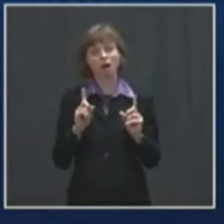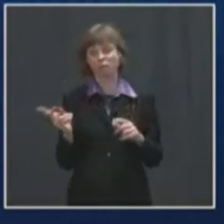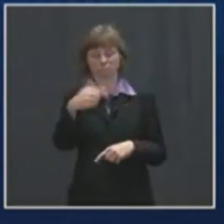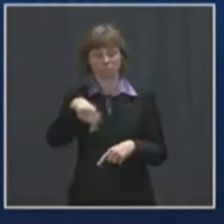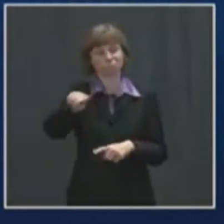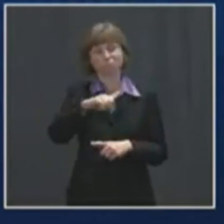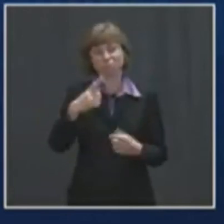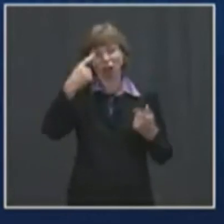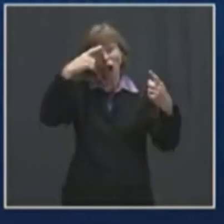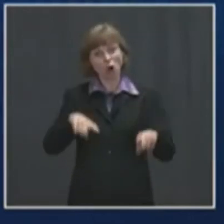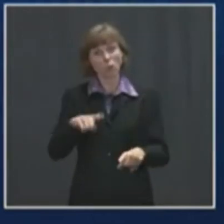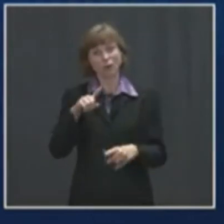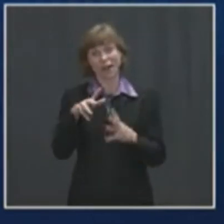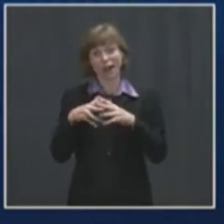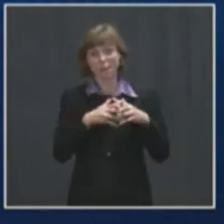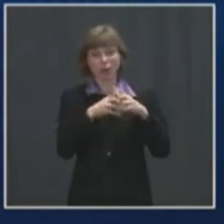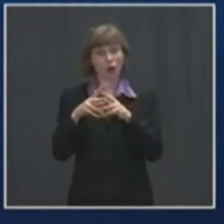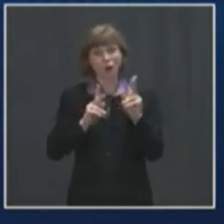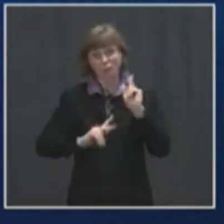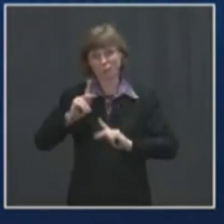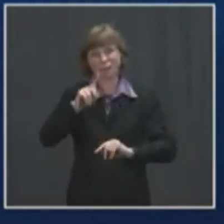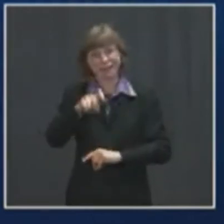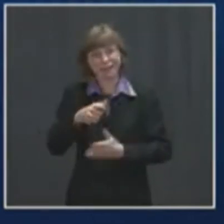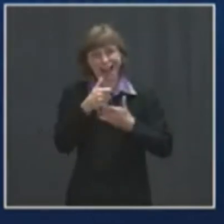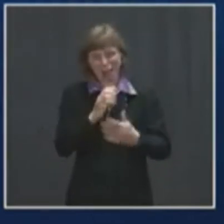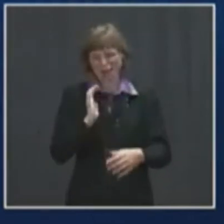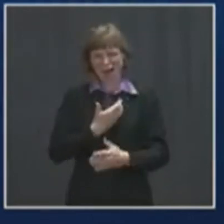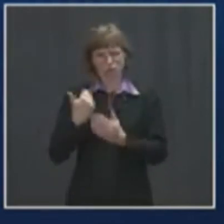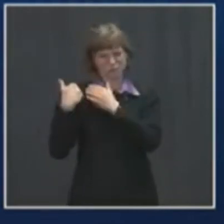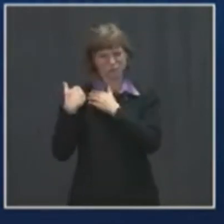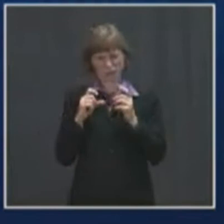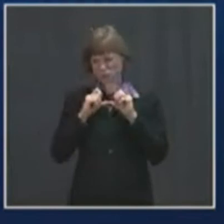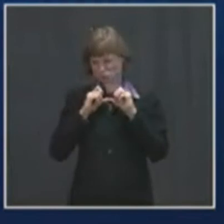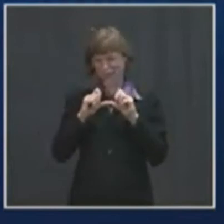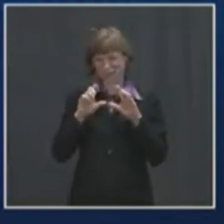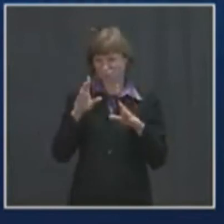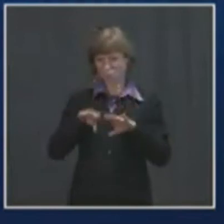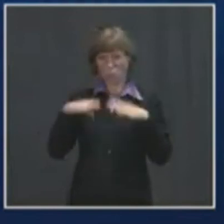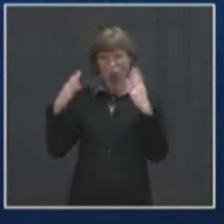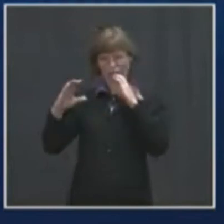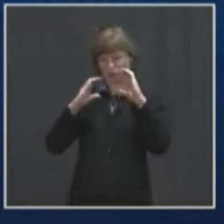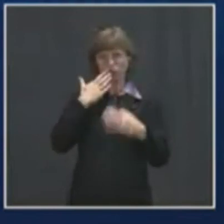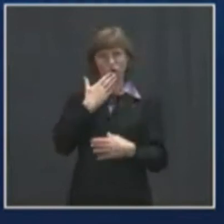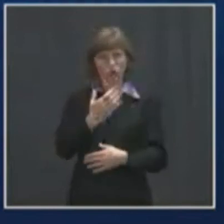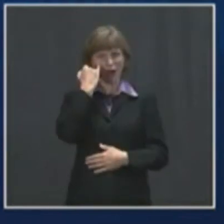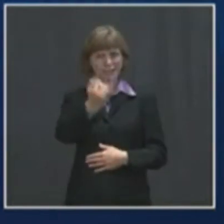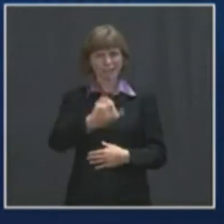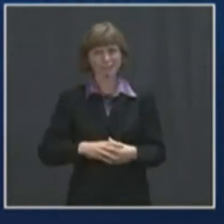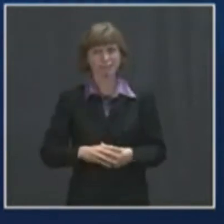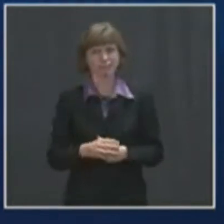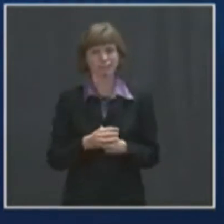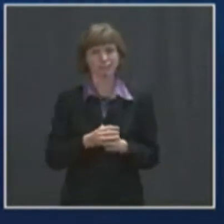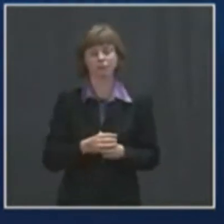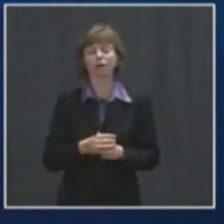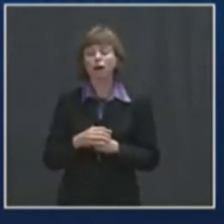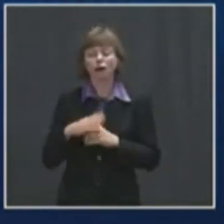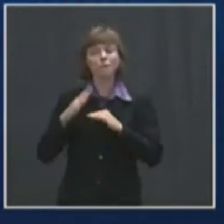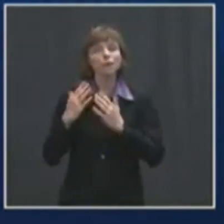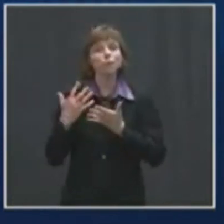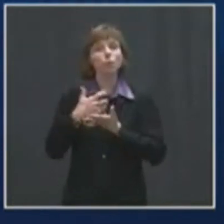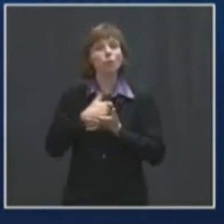and it is our responsibility to keep the door open to any good ideas that come forward. And And on the minimum wage, do you feel that this bill is